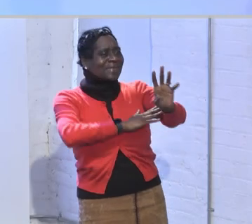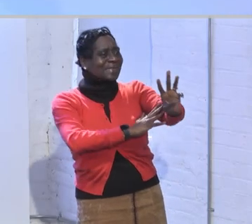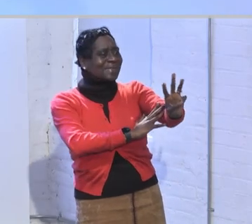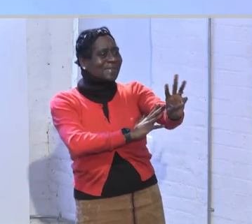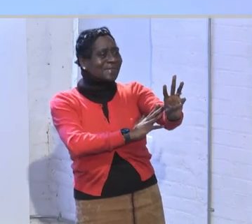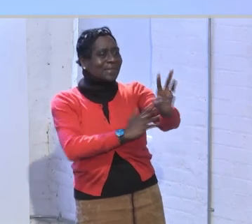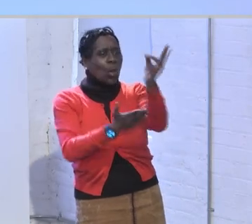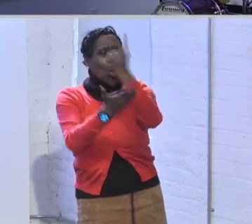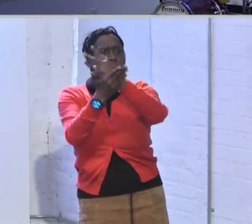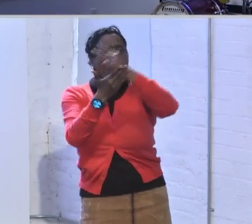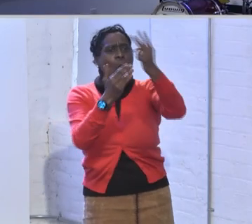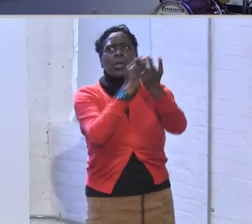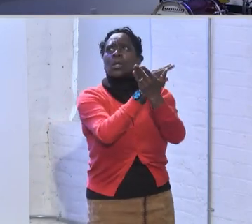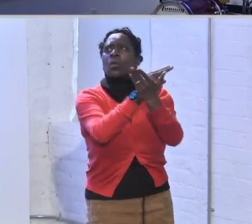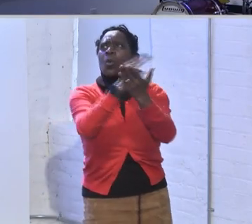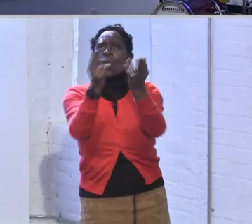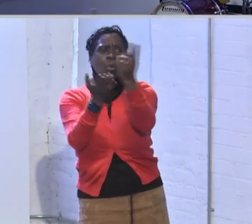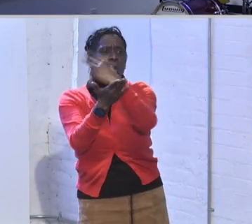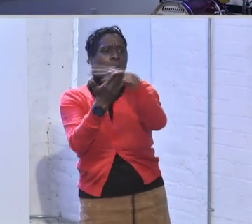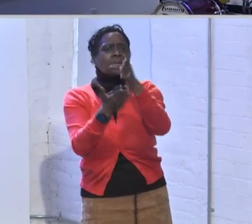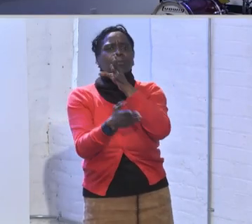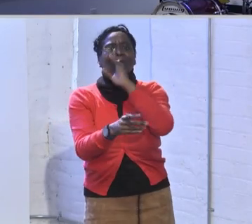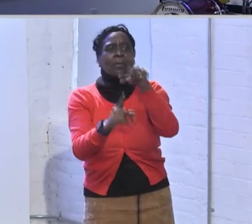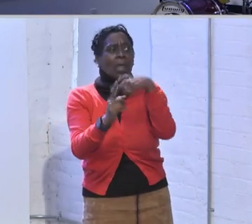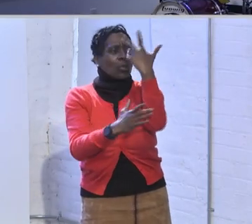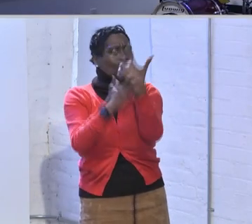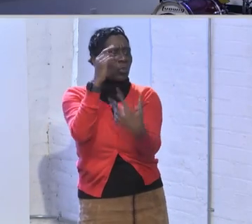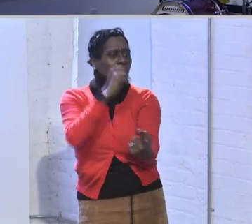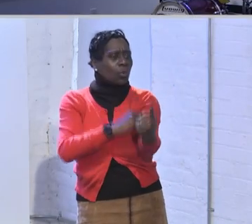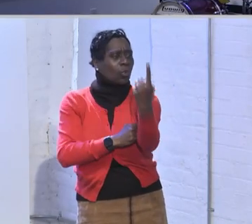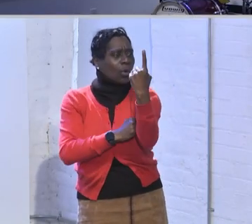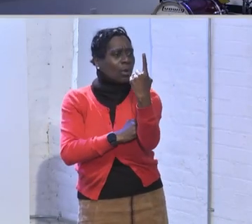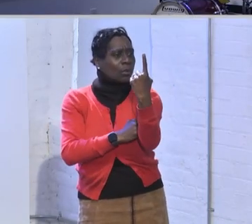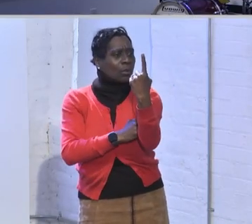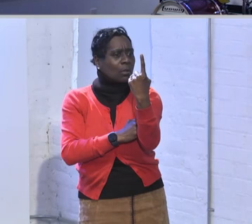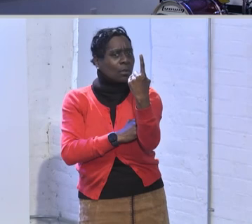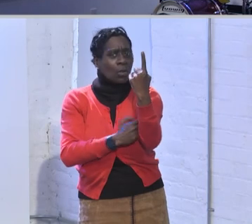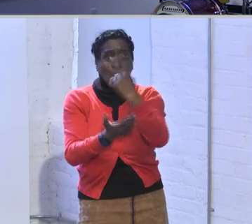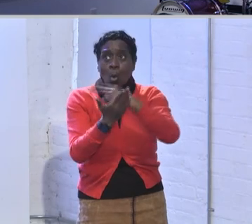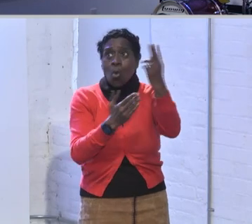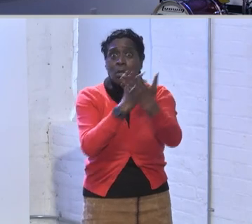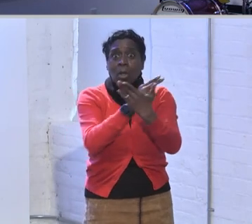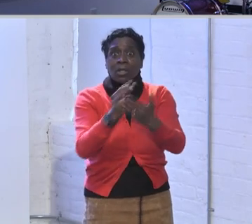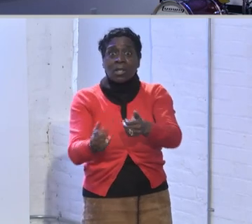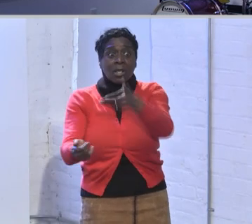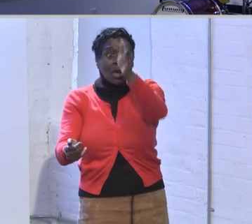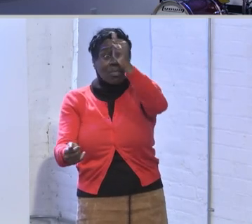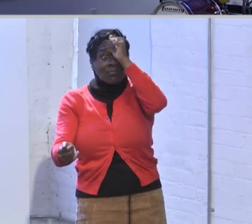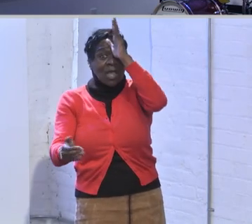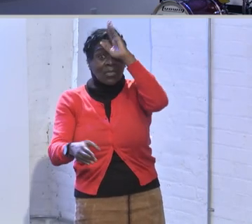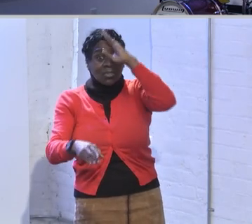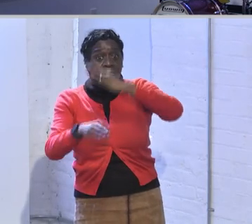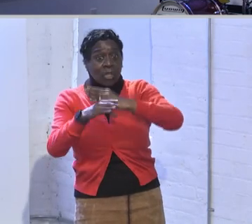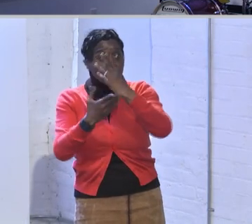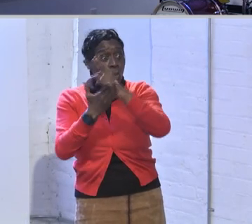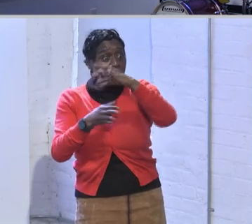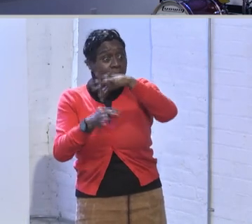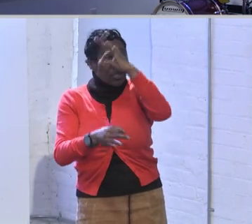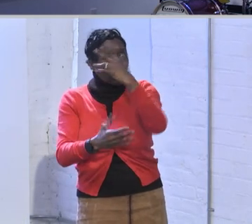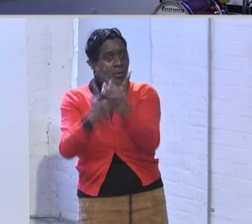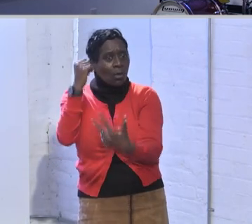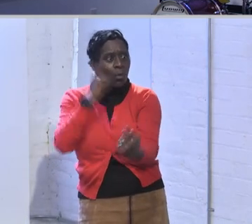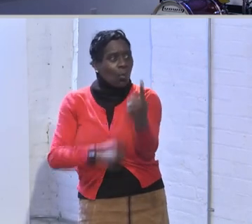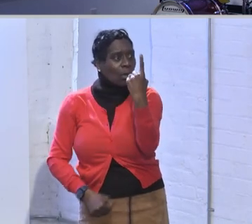and holy, holy, holy is, it speaks of the Trinity. Holy, holy, holy. There's God the Father, God the Son, God the Holy Spirit.